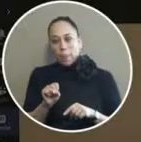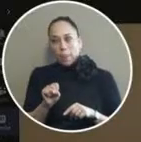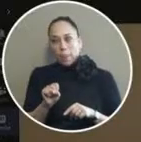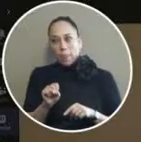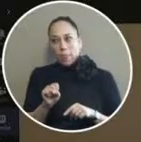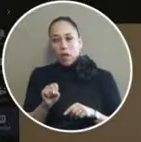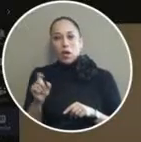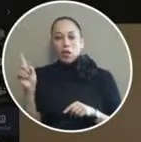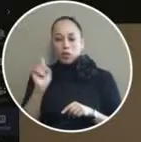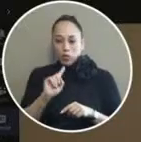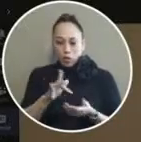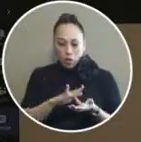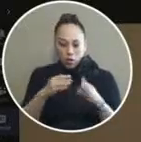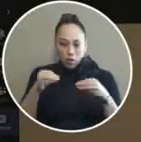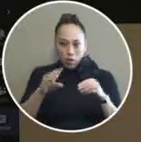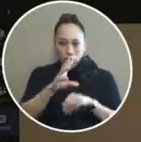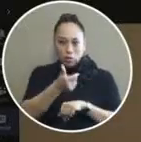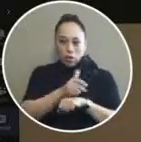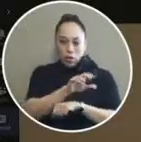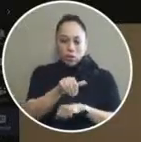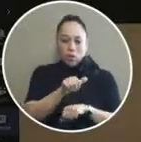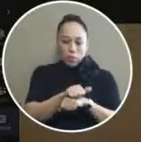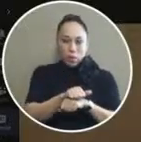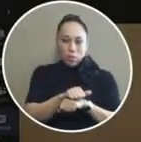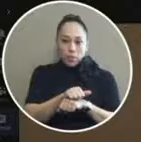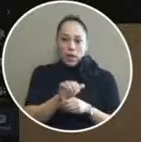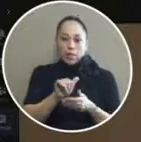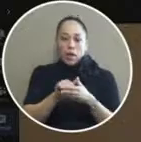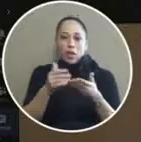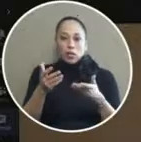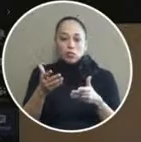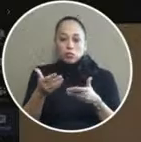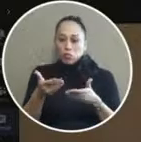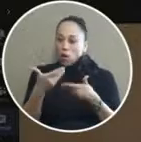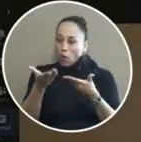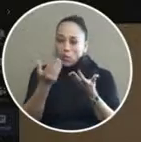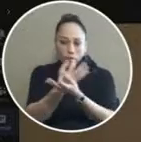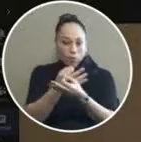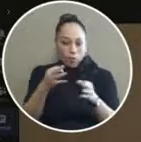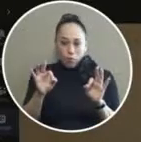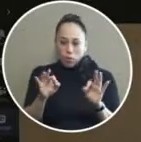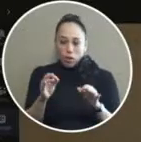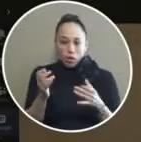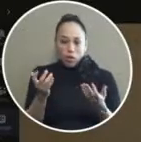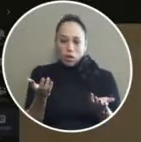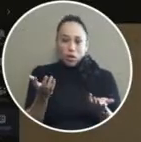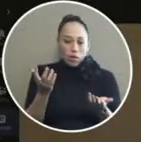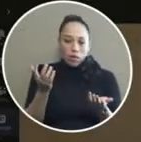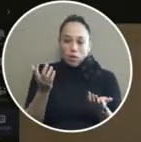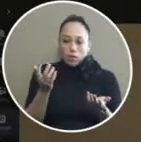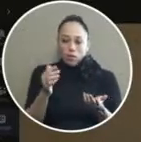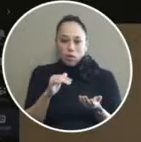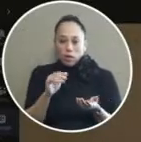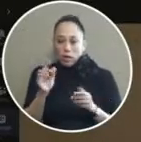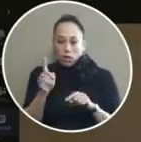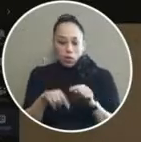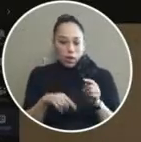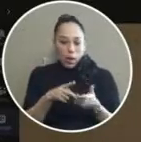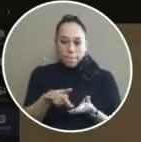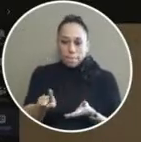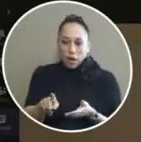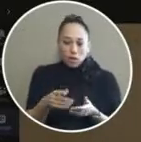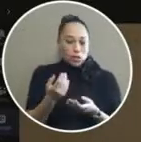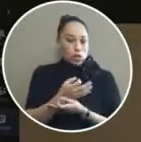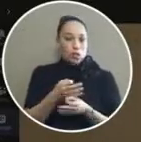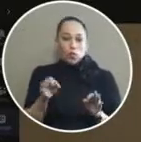drive-through for the pharmacy. You make your appointment and you pull in. It is offered free of charge if you do not have if you don't have a method of paying. So it is